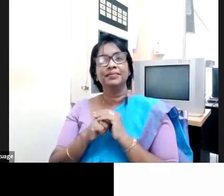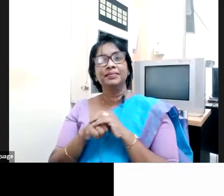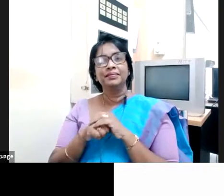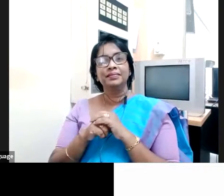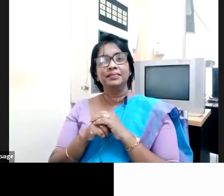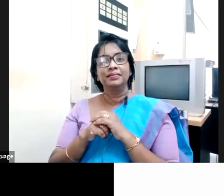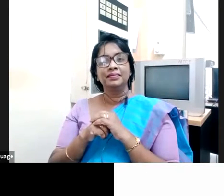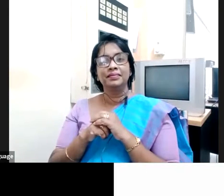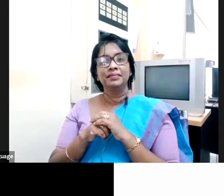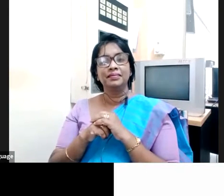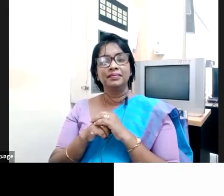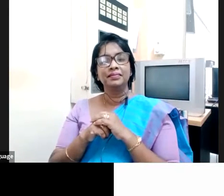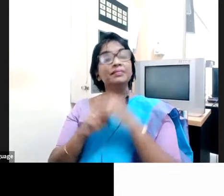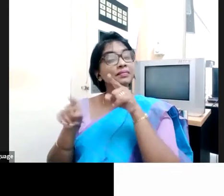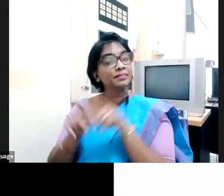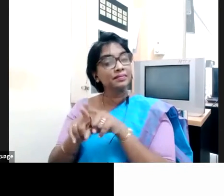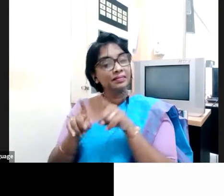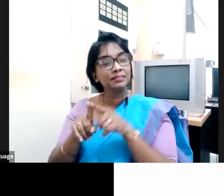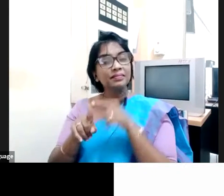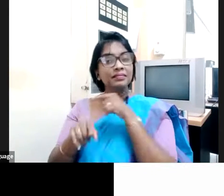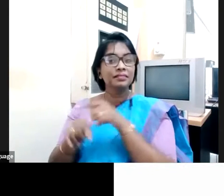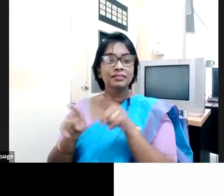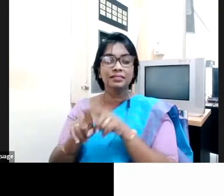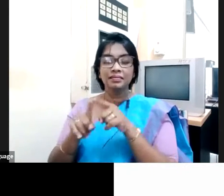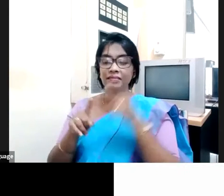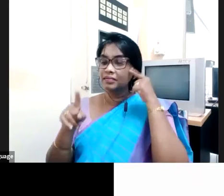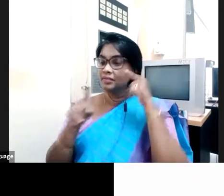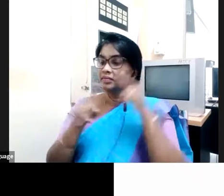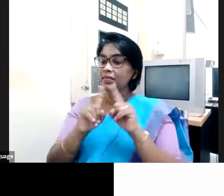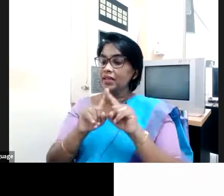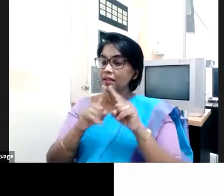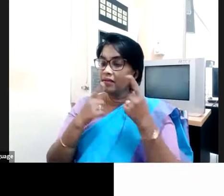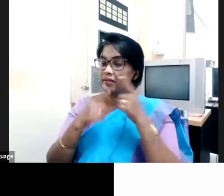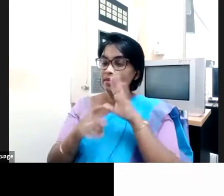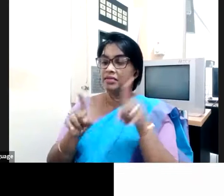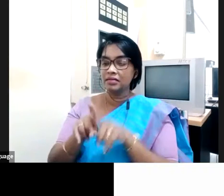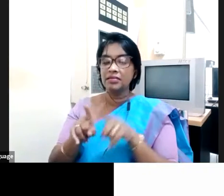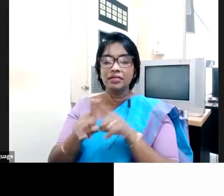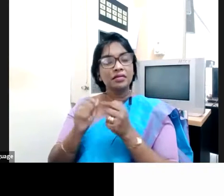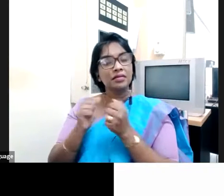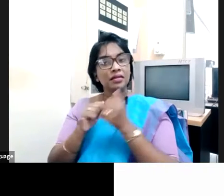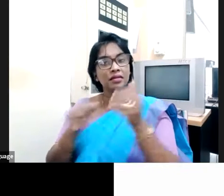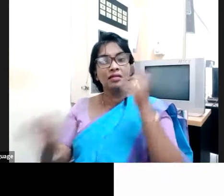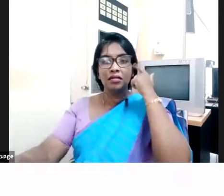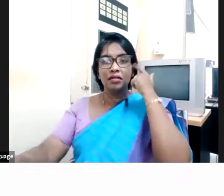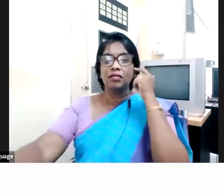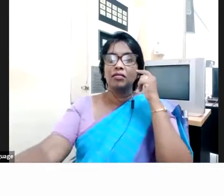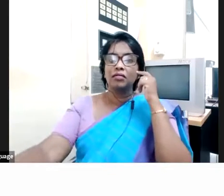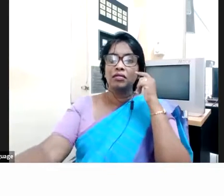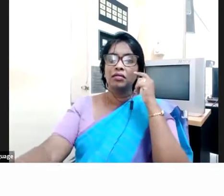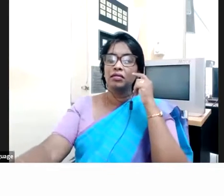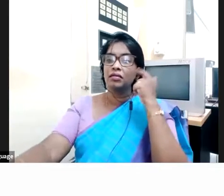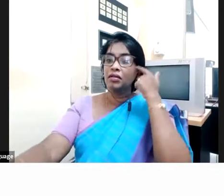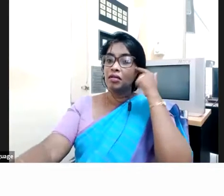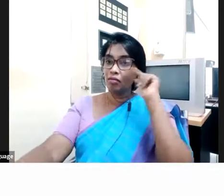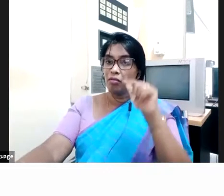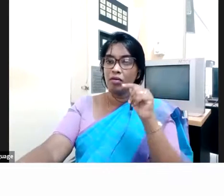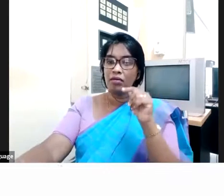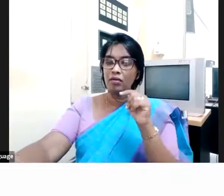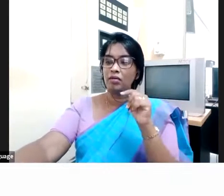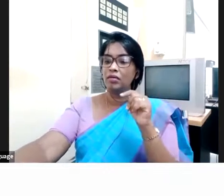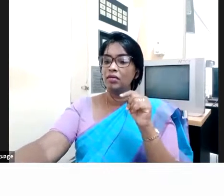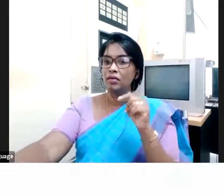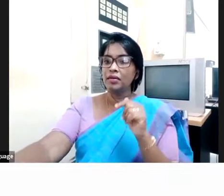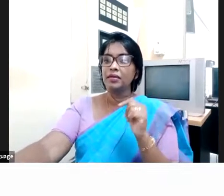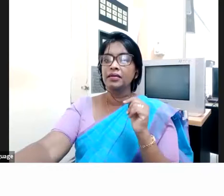to adapt and change faster and acquire these new skills. So with that, I think we'll invite Professor Ajit Dialvis, Dean,